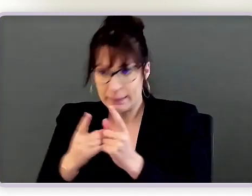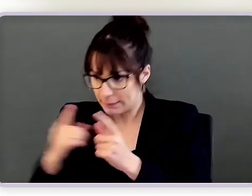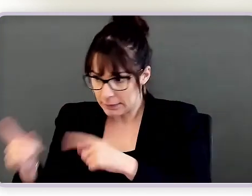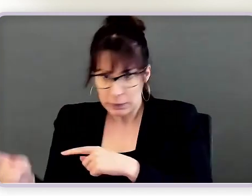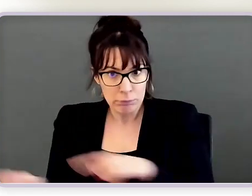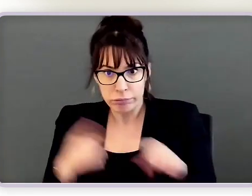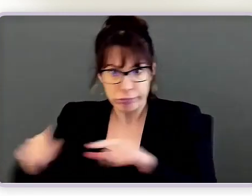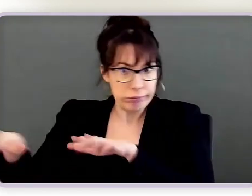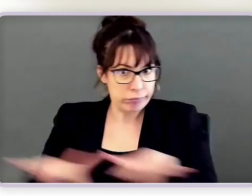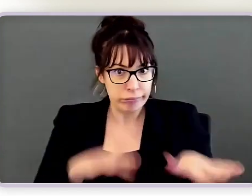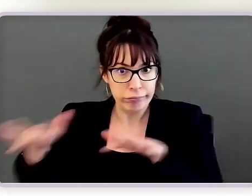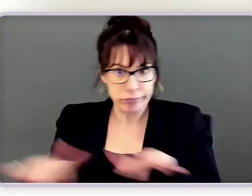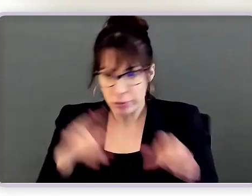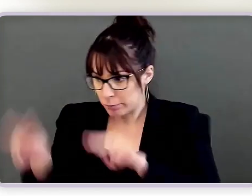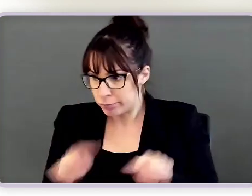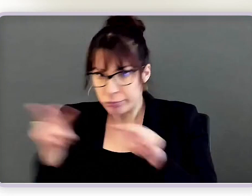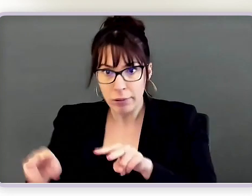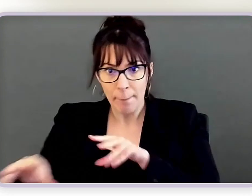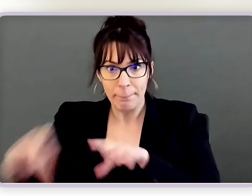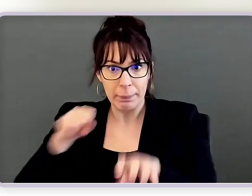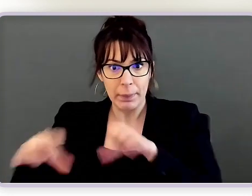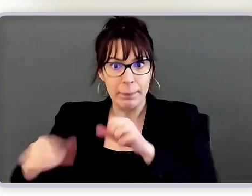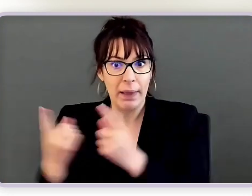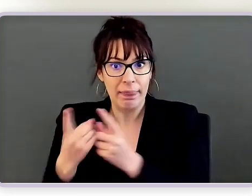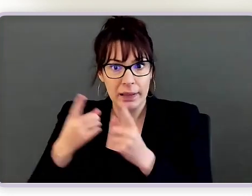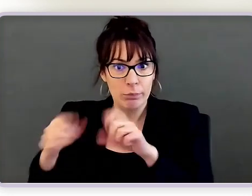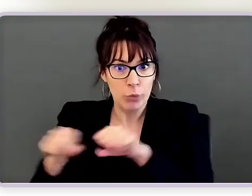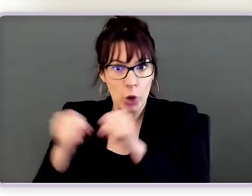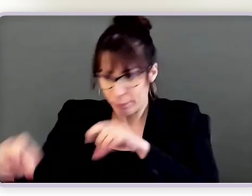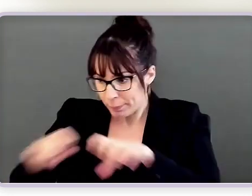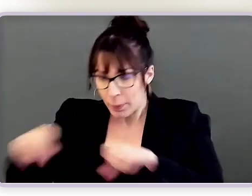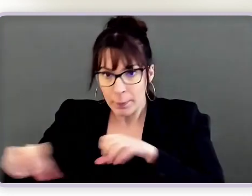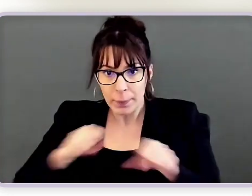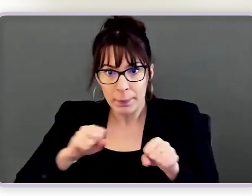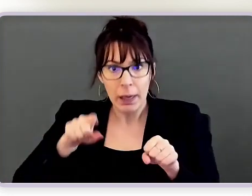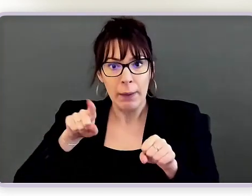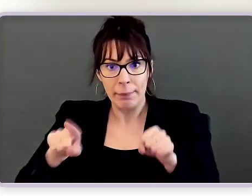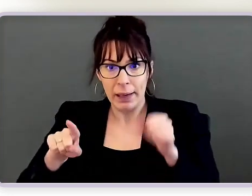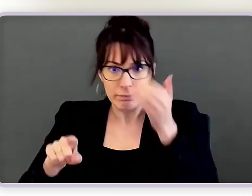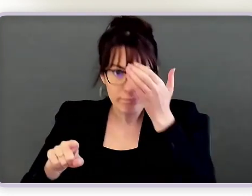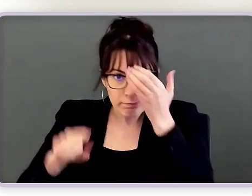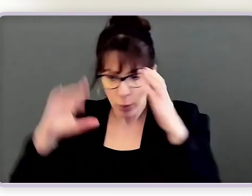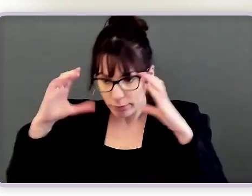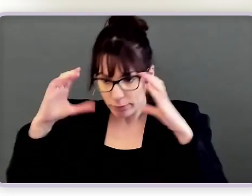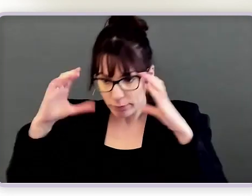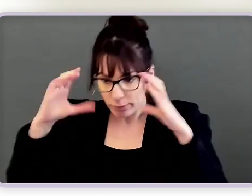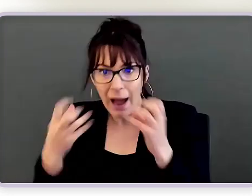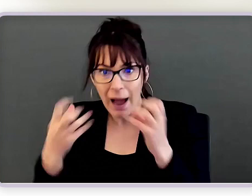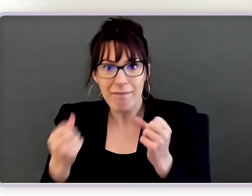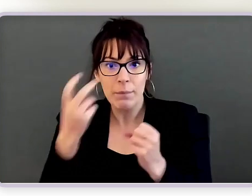a visual impairment. Now that doesn't mean that all the time there